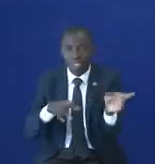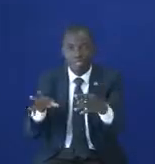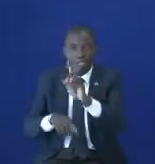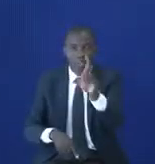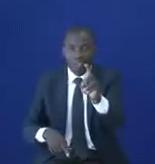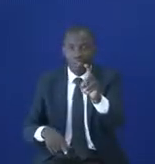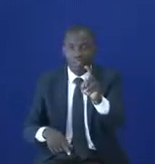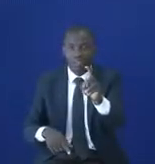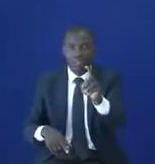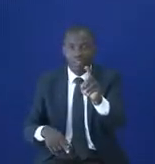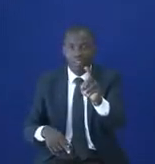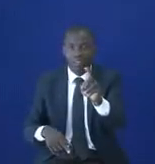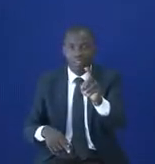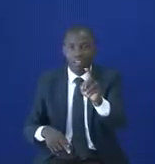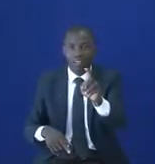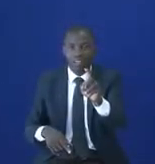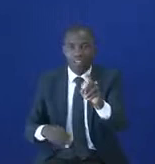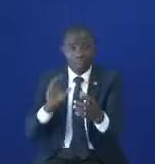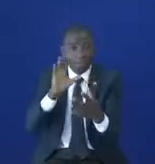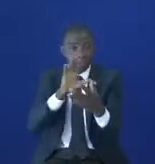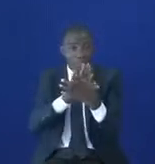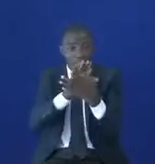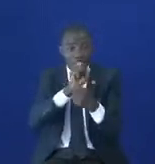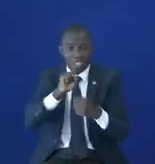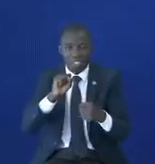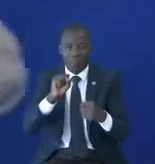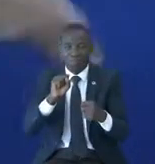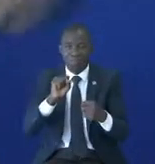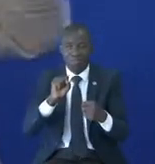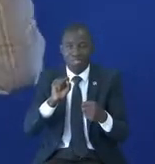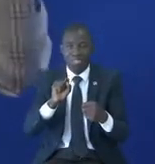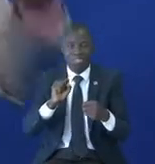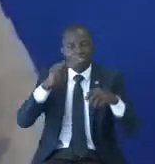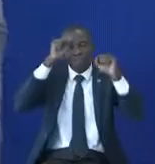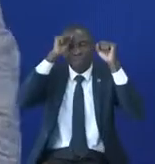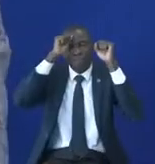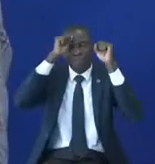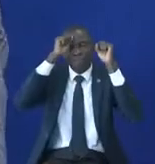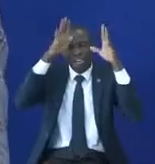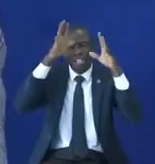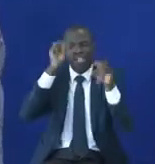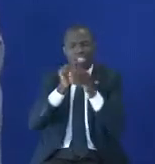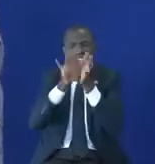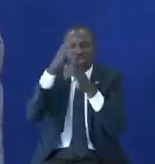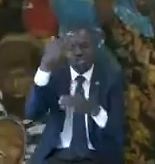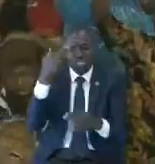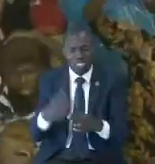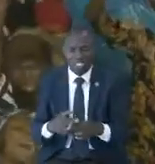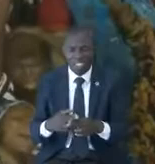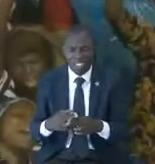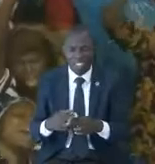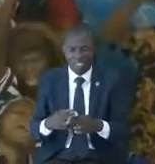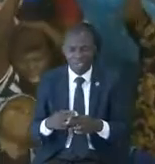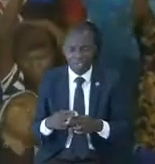Yes. Willing? Yes. Believing? Yes. Father, in Jesus' name,